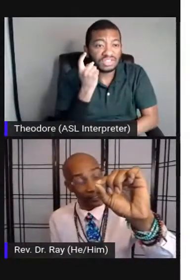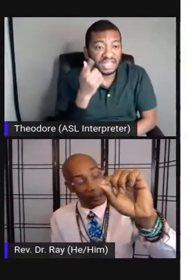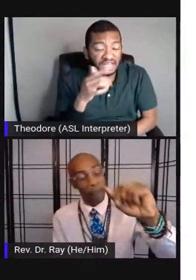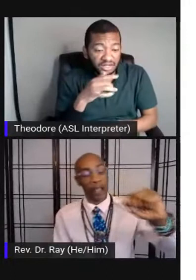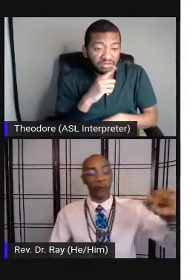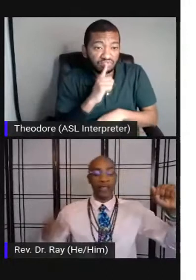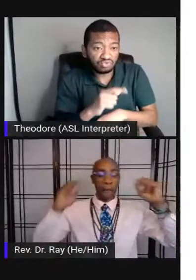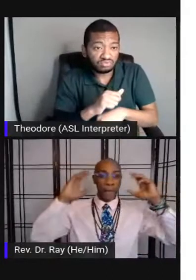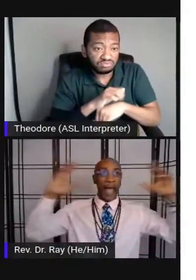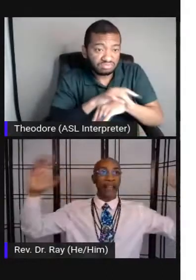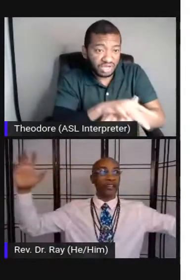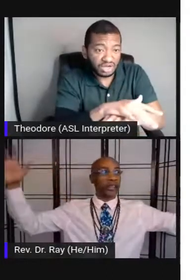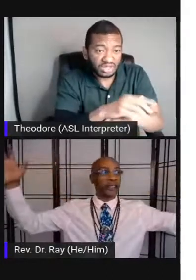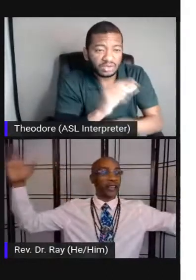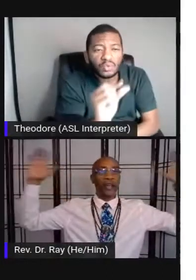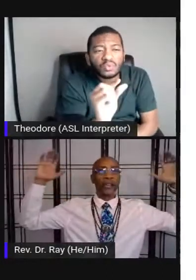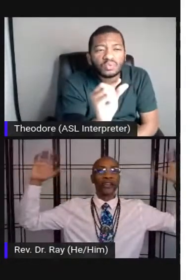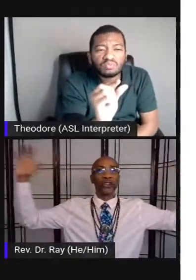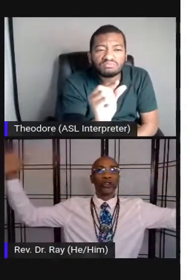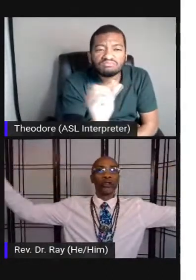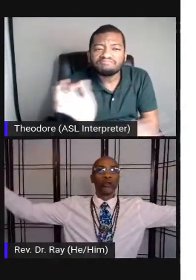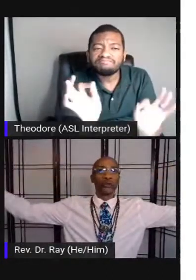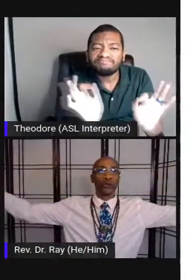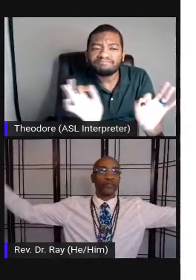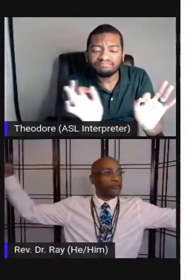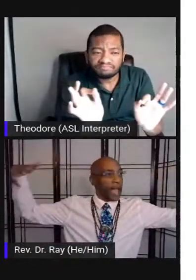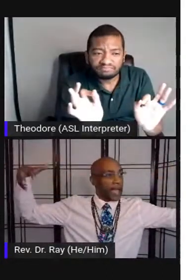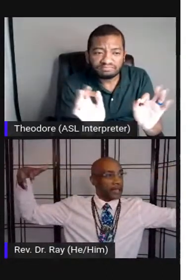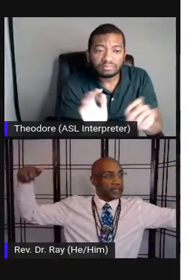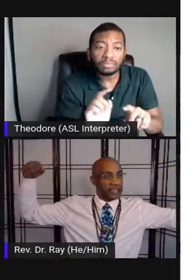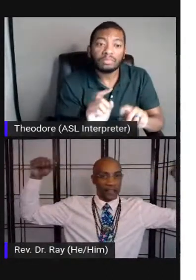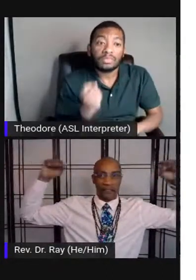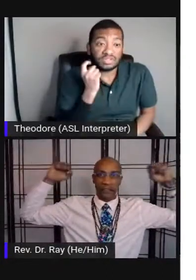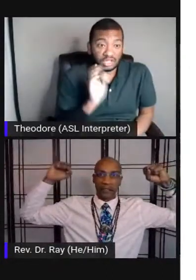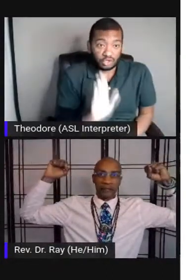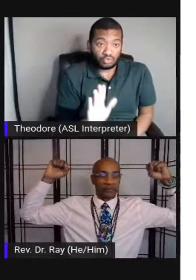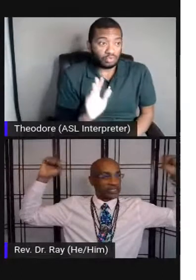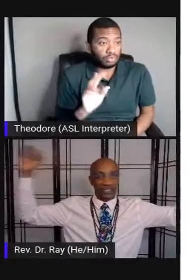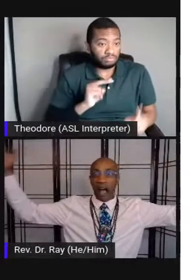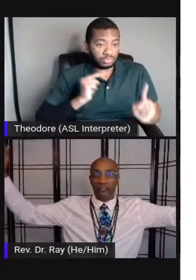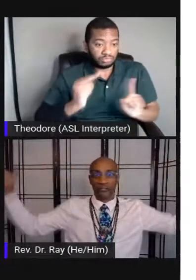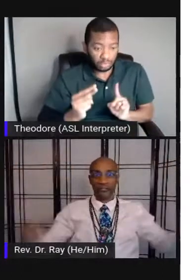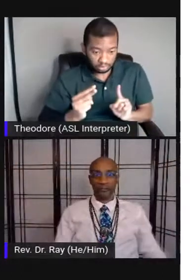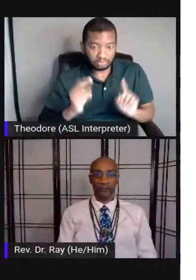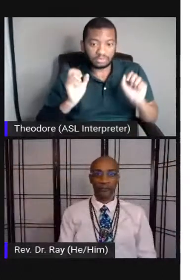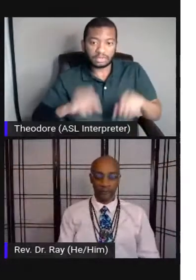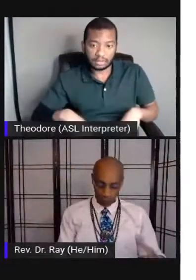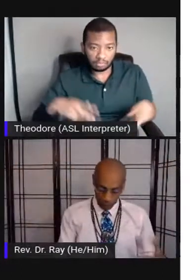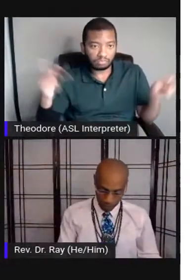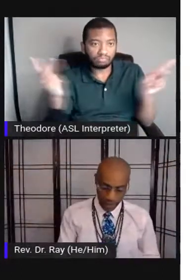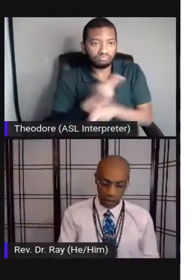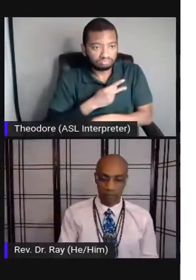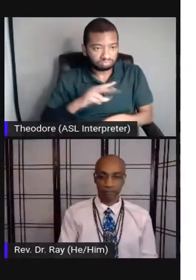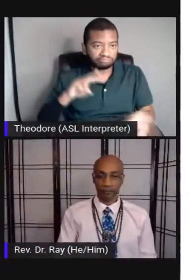tiny little spider, and we imagine it huge with fangs and stuff.